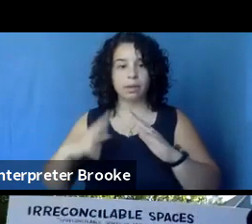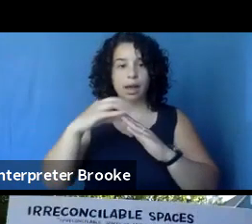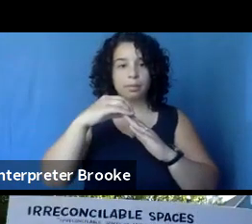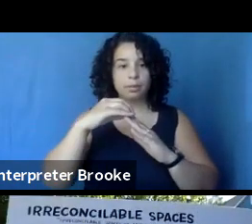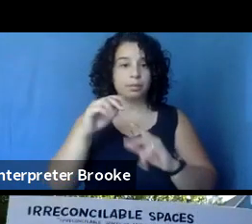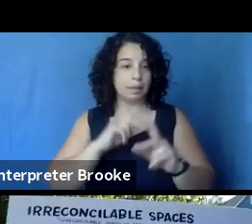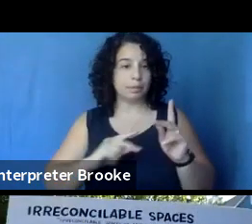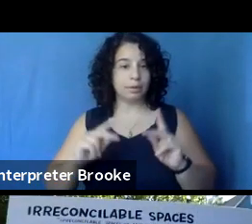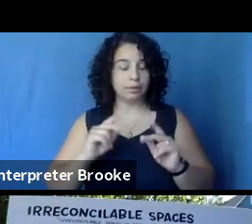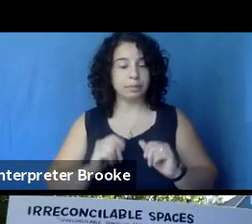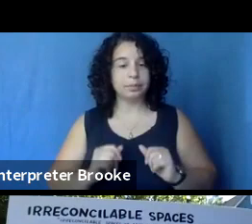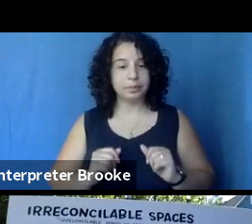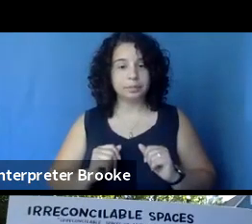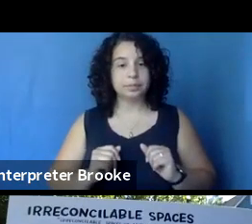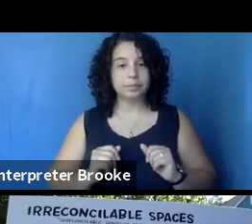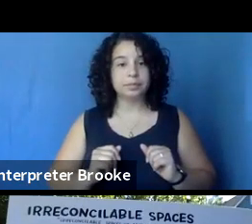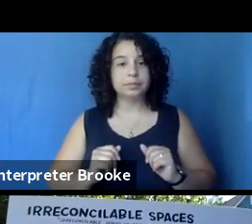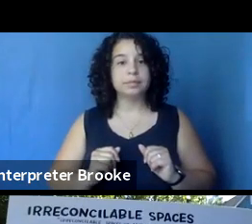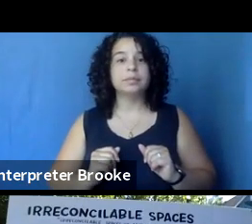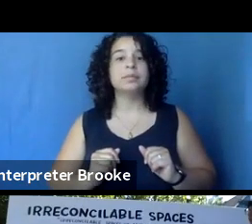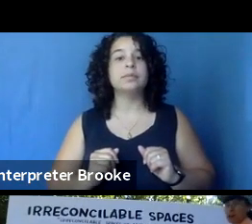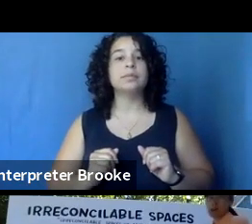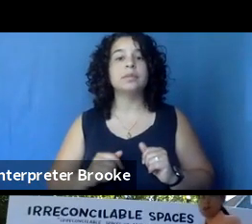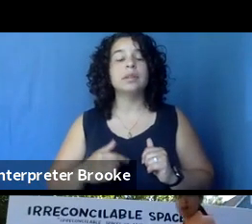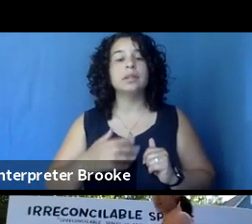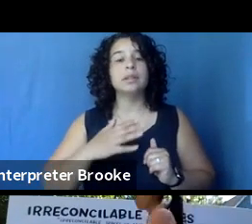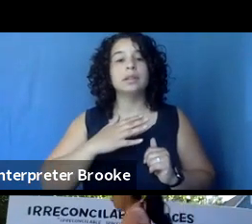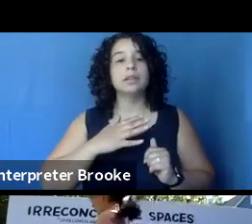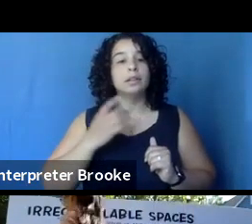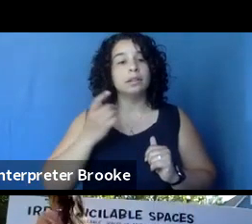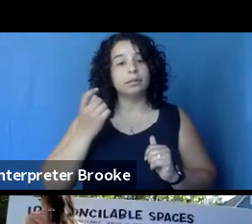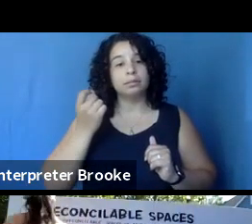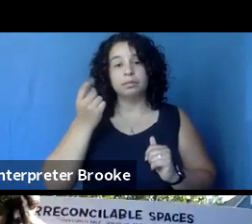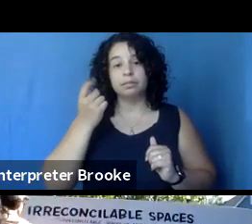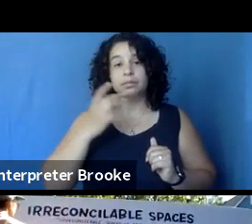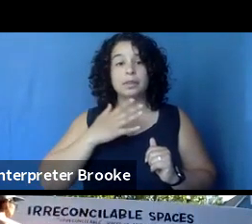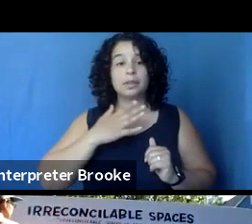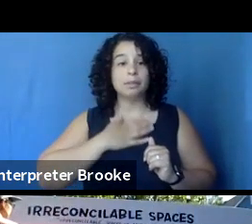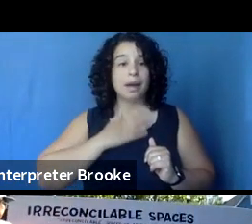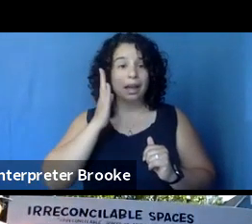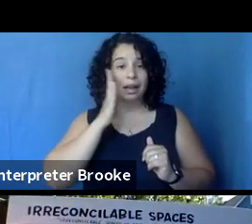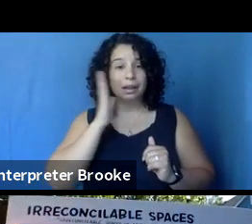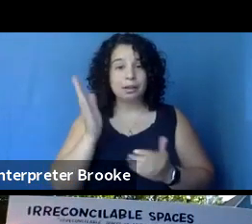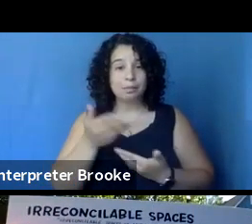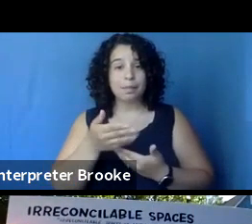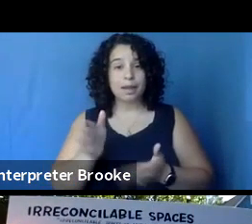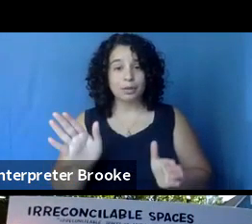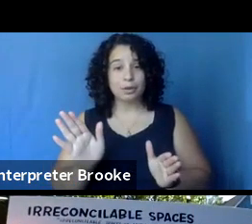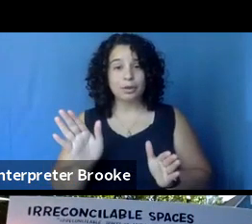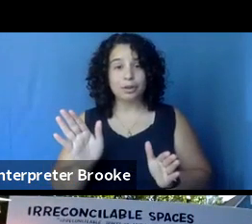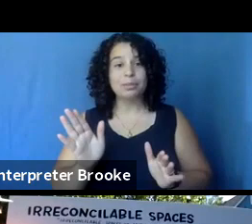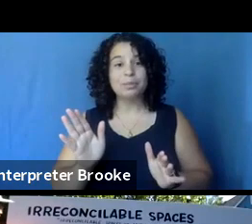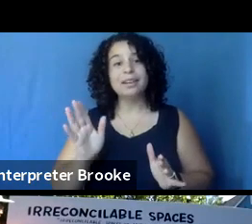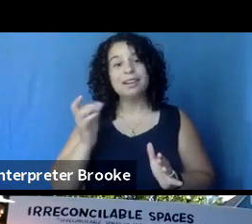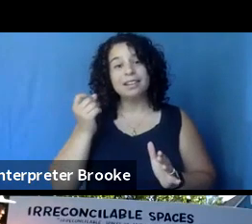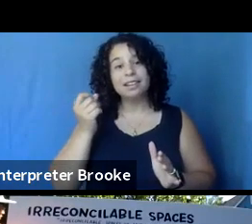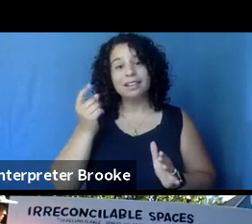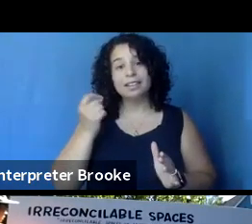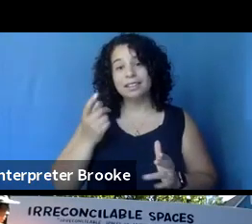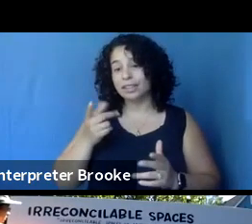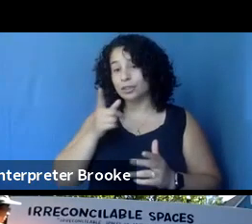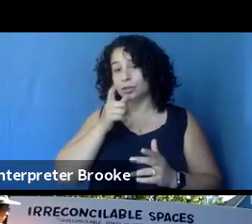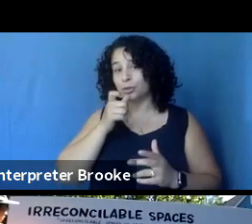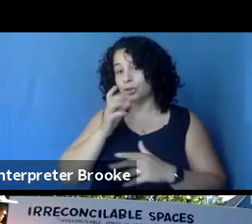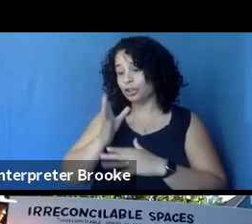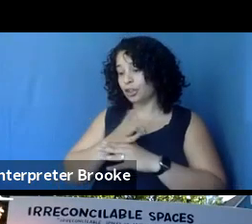I'm talking from my less than 2-year-old's bedroom. We're sharing space right now, and this is